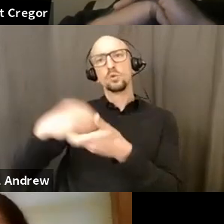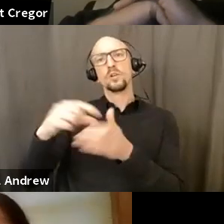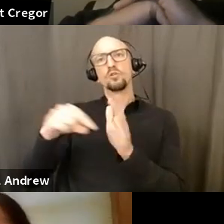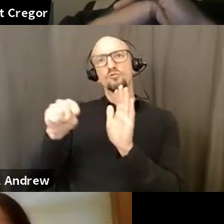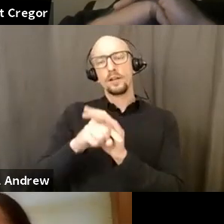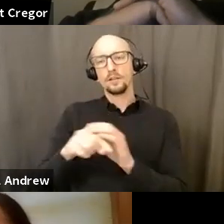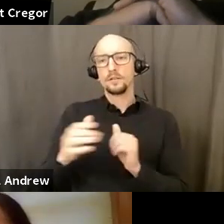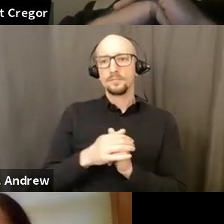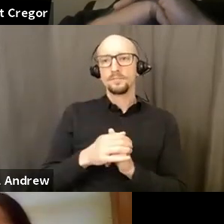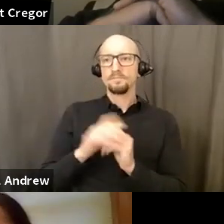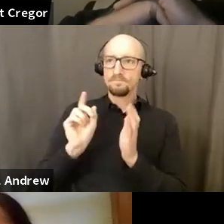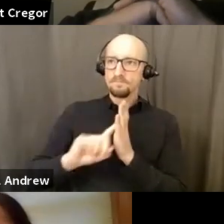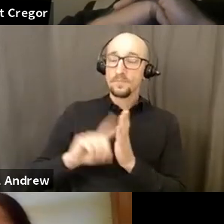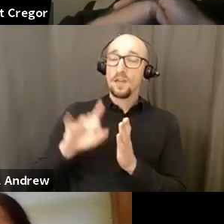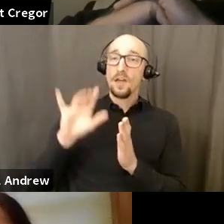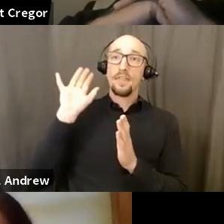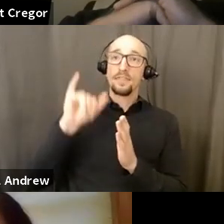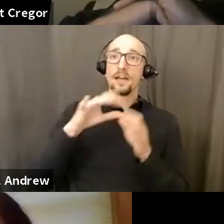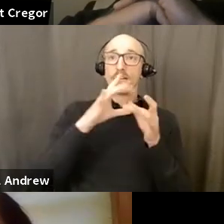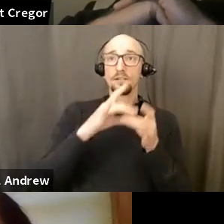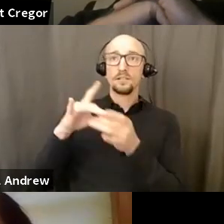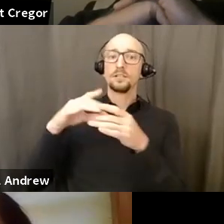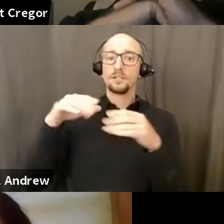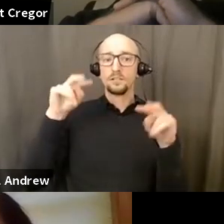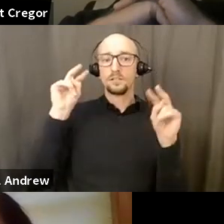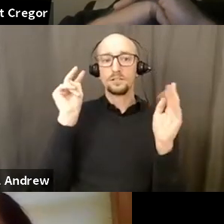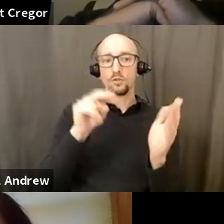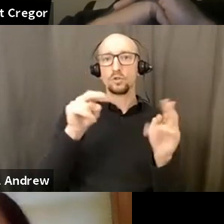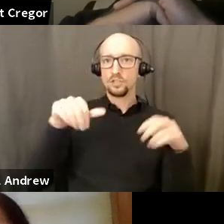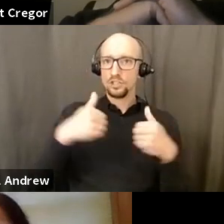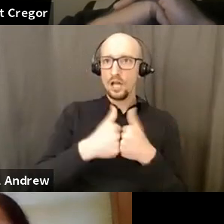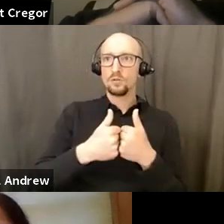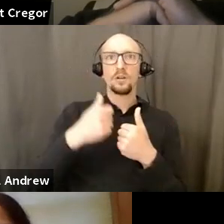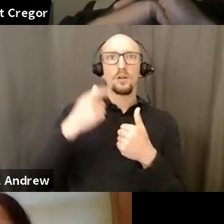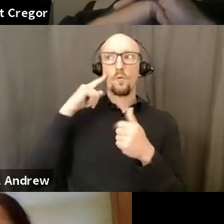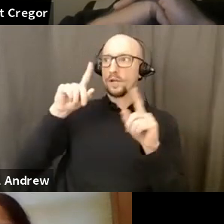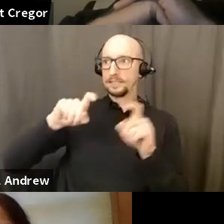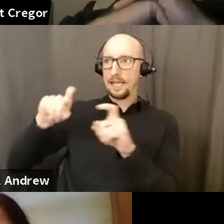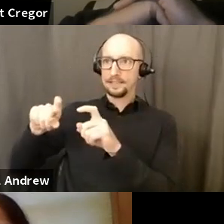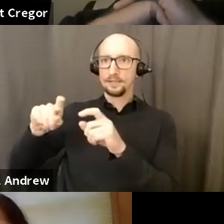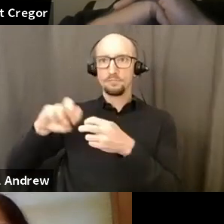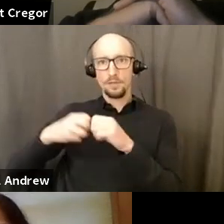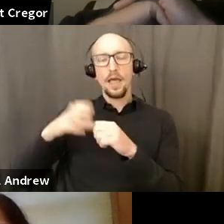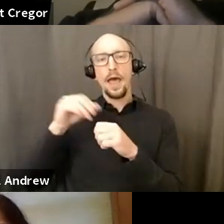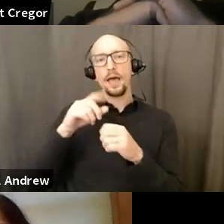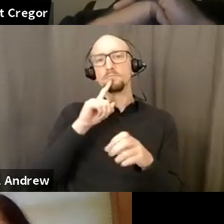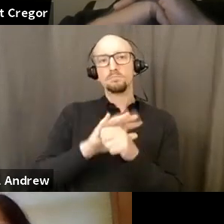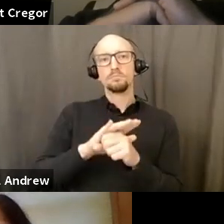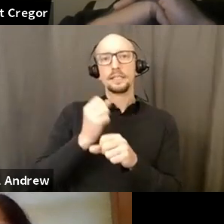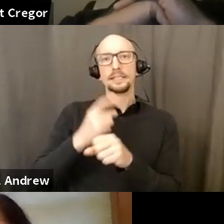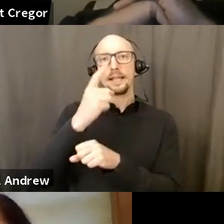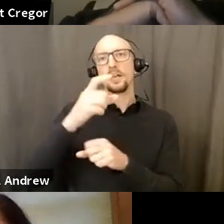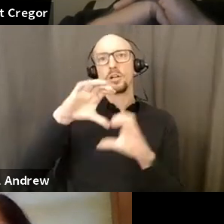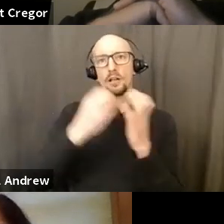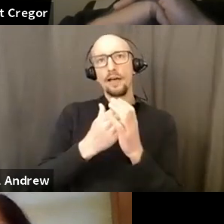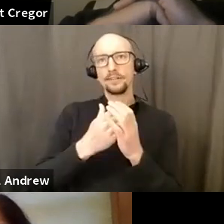This continuity acknowledges the challenges of having sit for a test and then ensures that next year's class isn't seen as a less